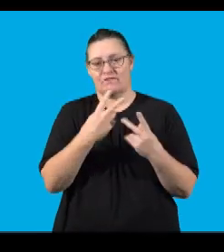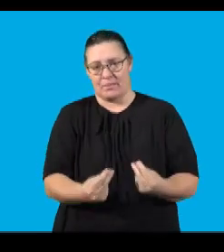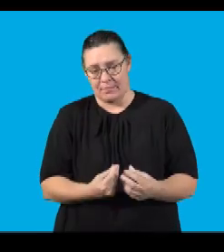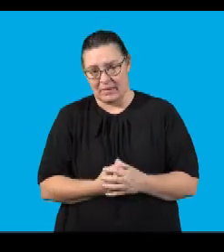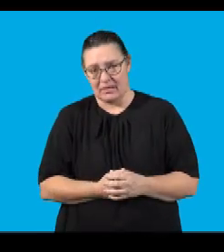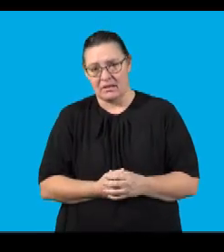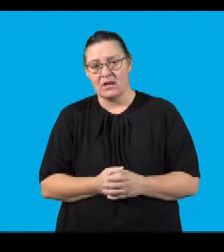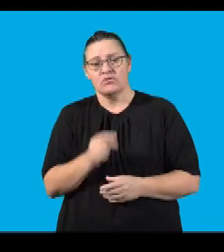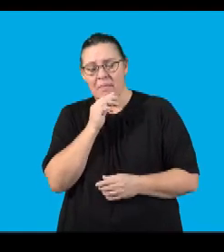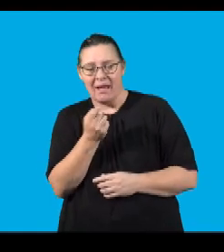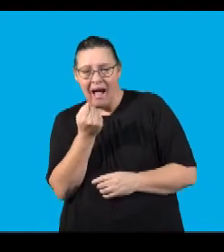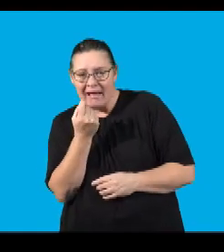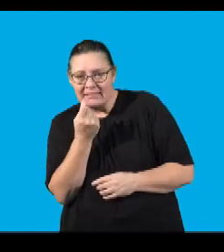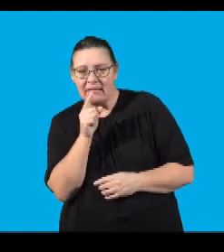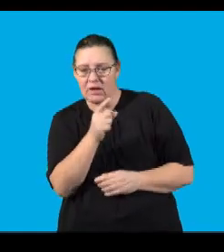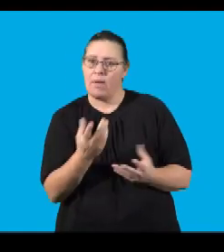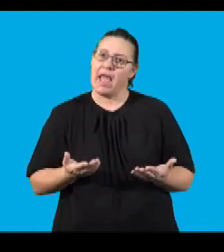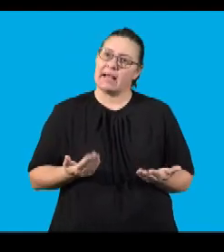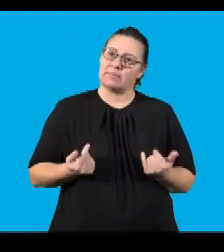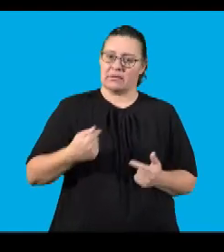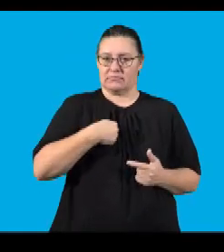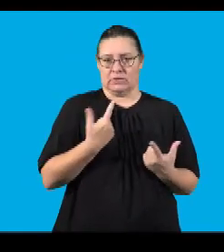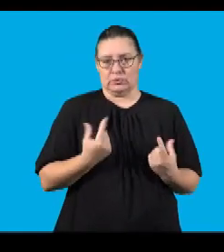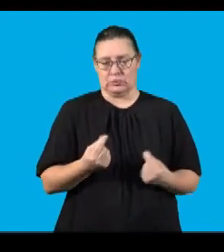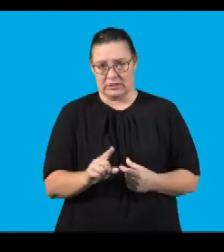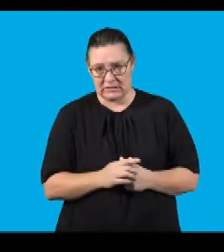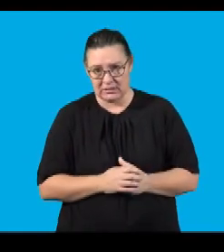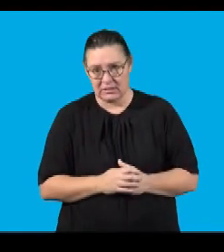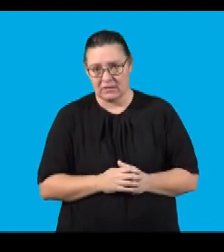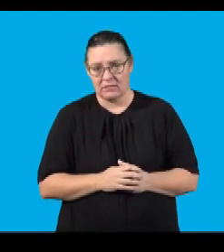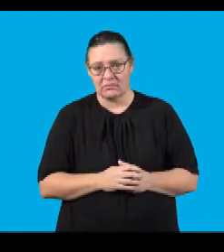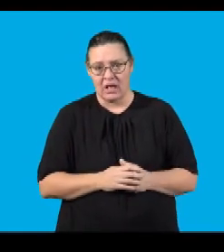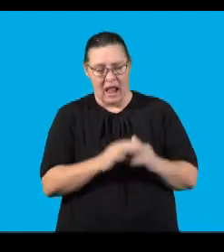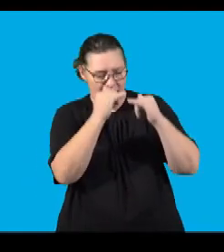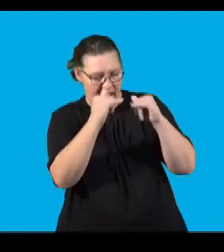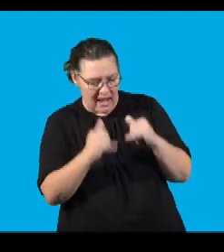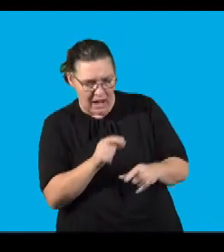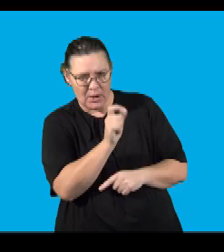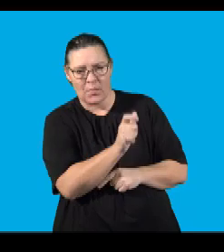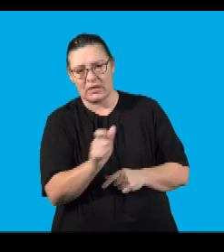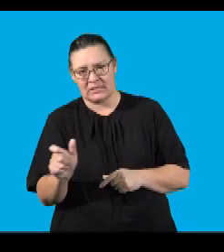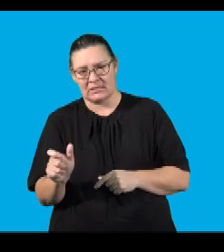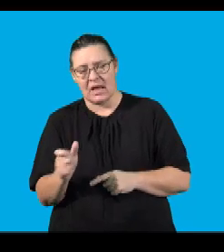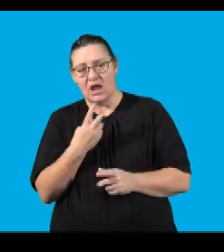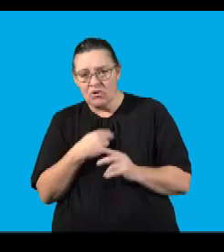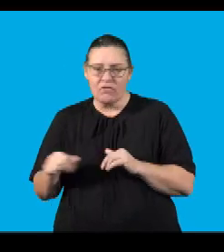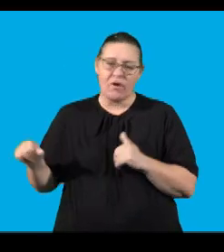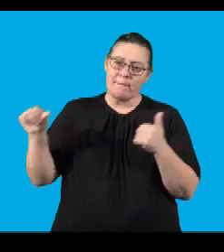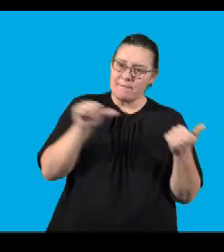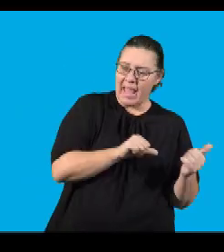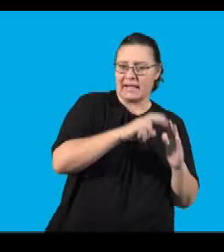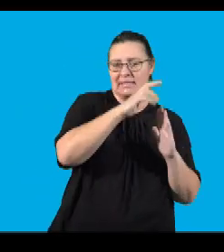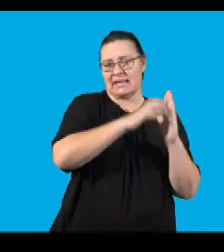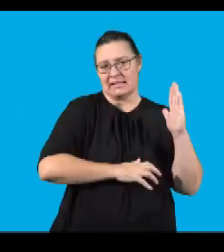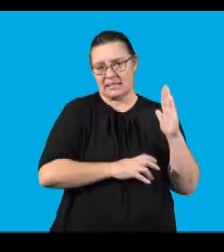verbs so that you understand what the examiner expects of you. Underline these words, make sure that you refer back